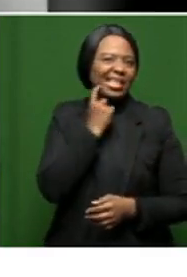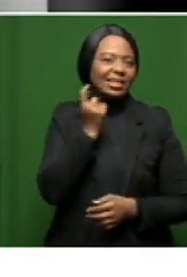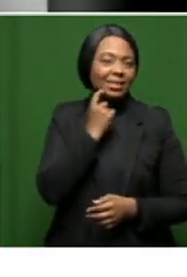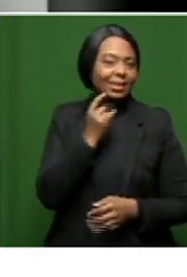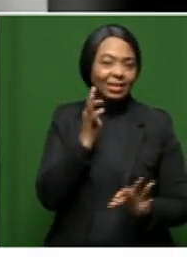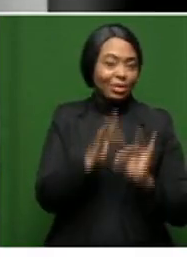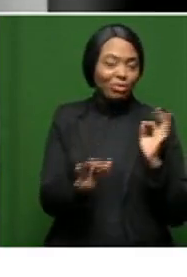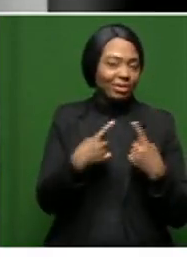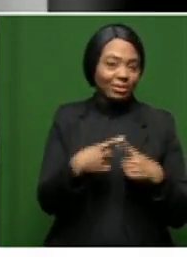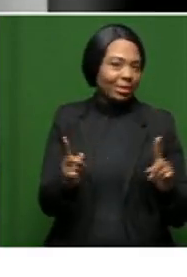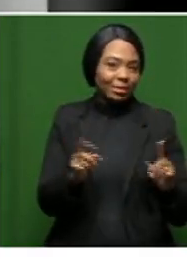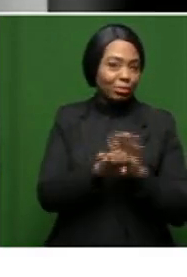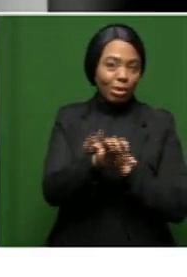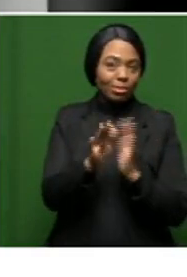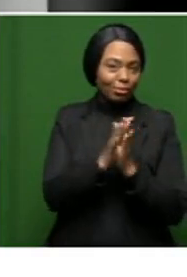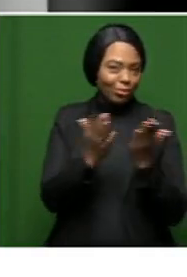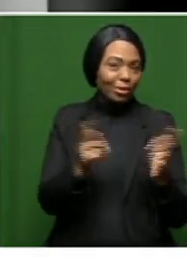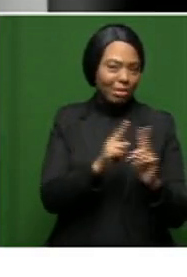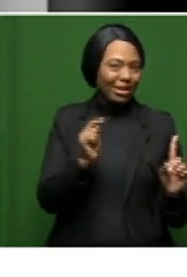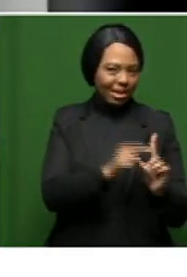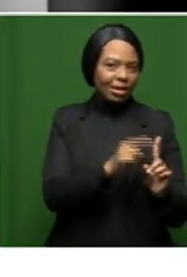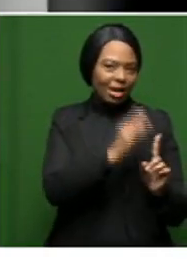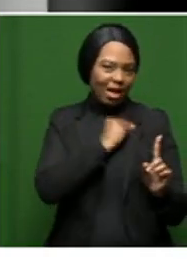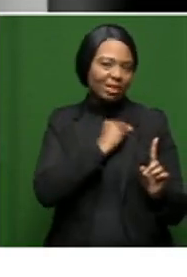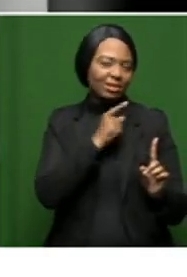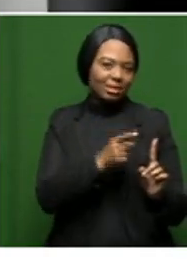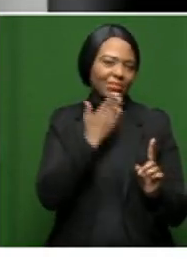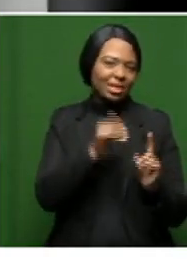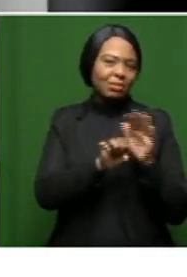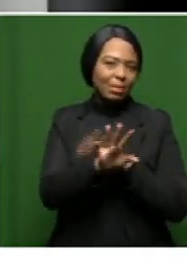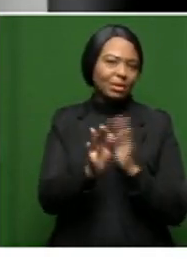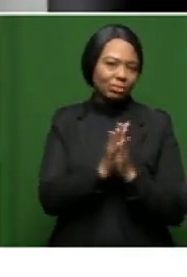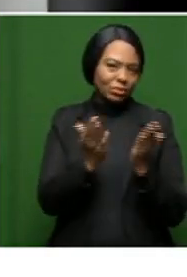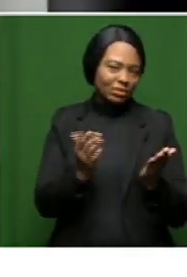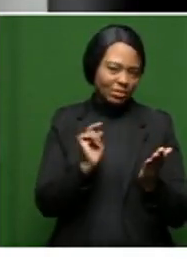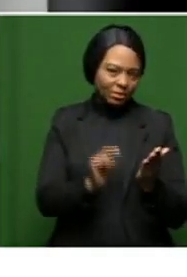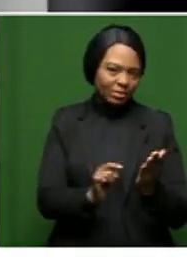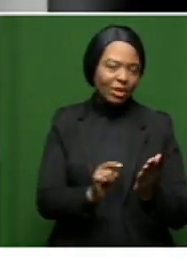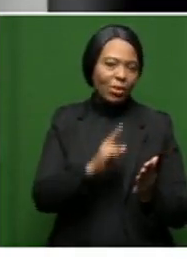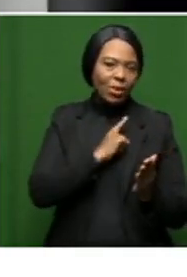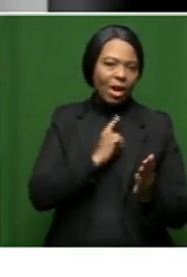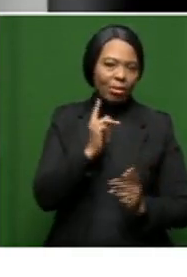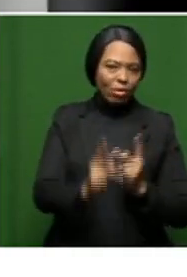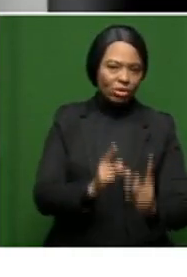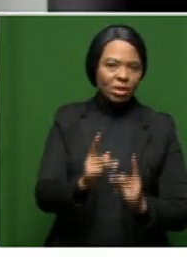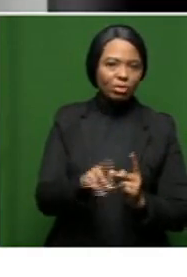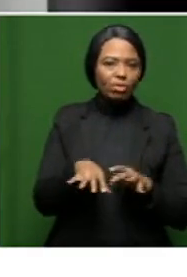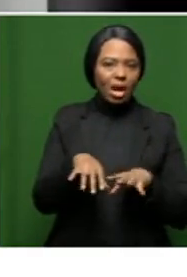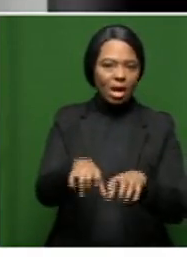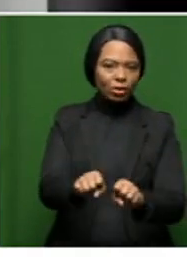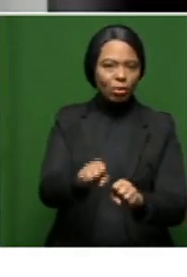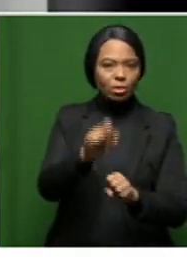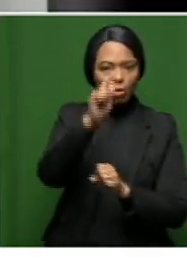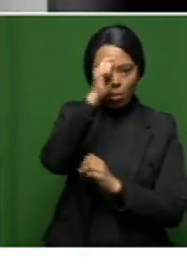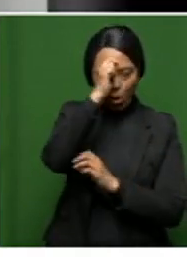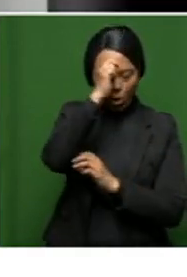things are so easy. Yeah. But that's what he asked for. And he also knew that we were in the process of adopting our boy, and